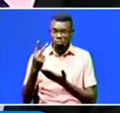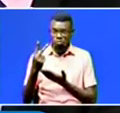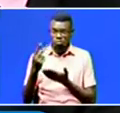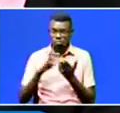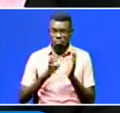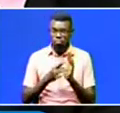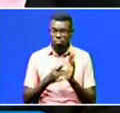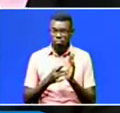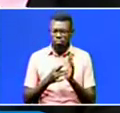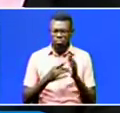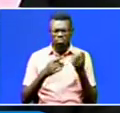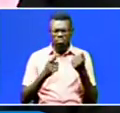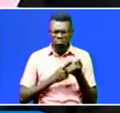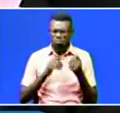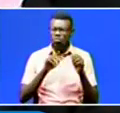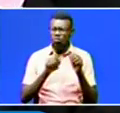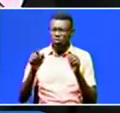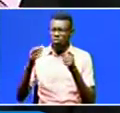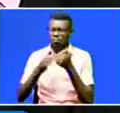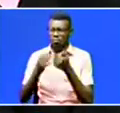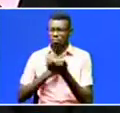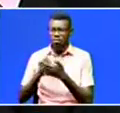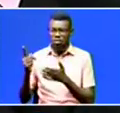that 6 to 8 weeks' time, he will get about